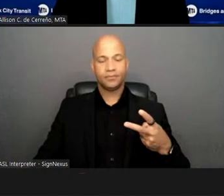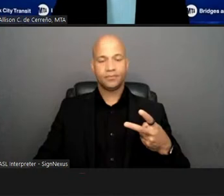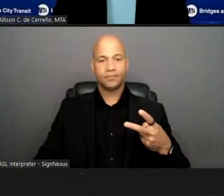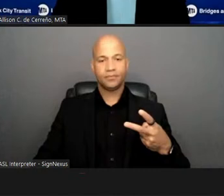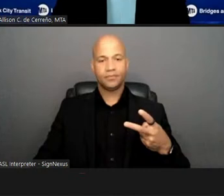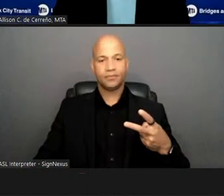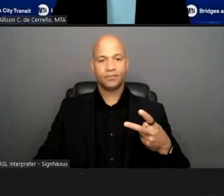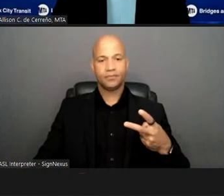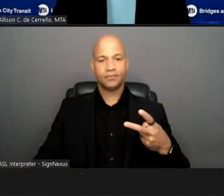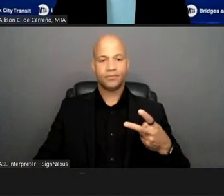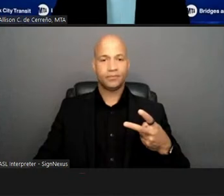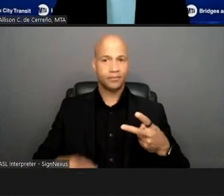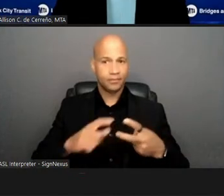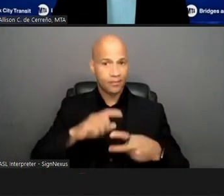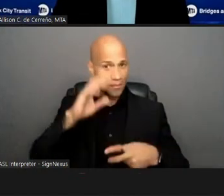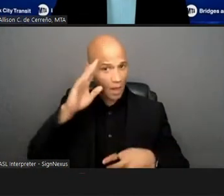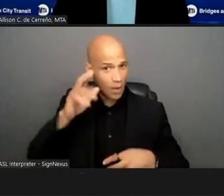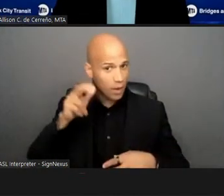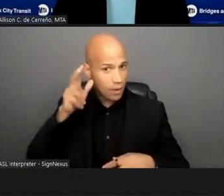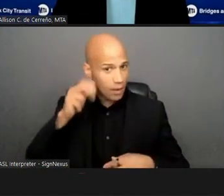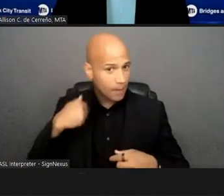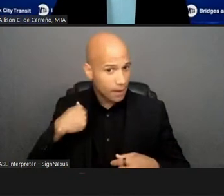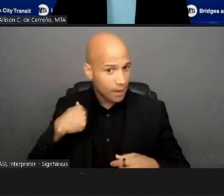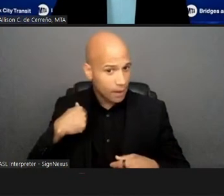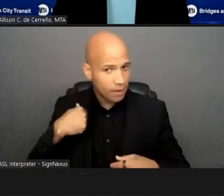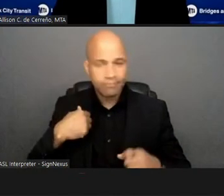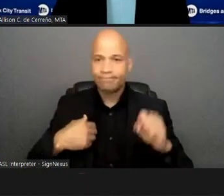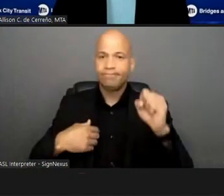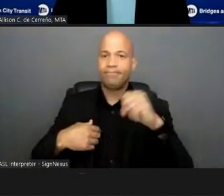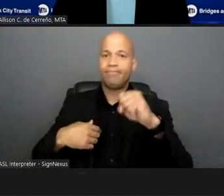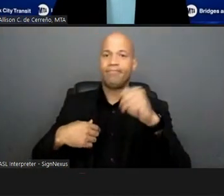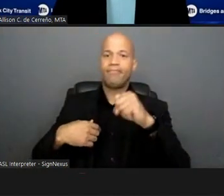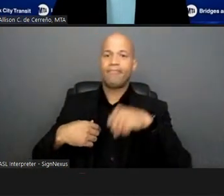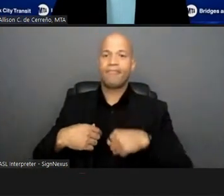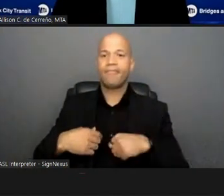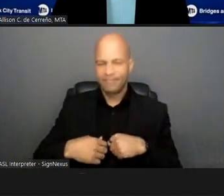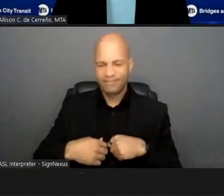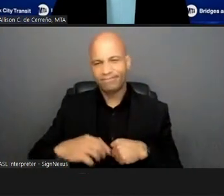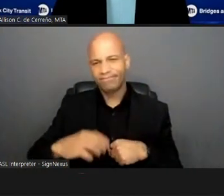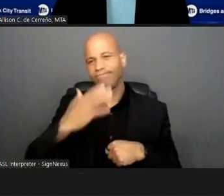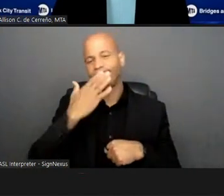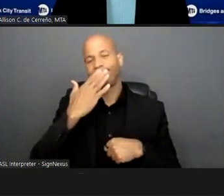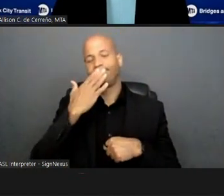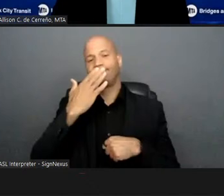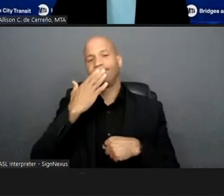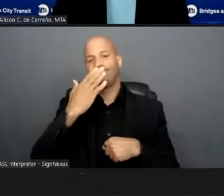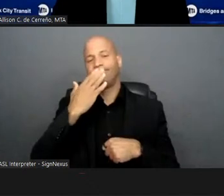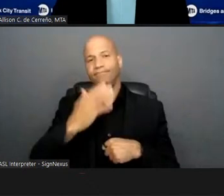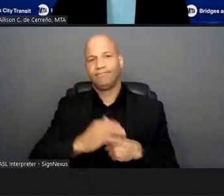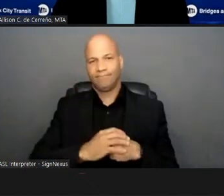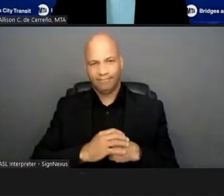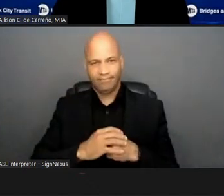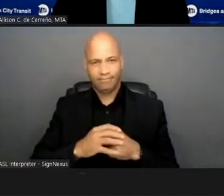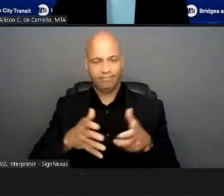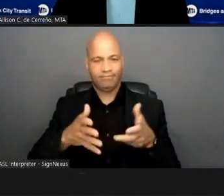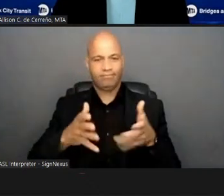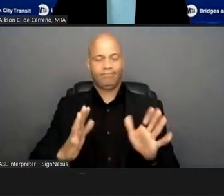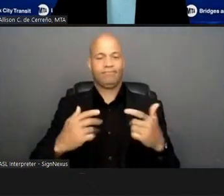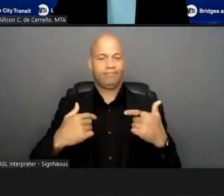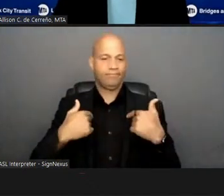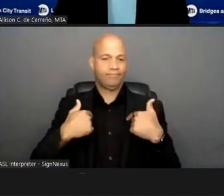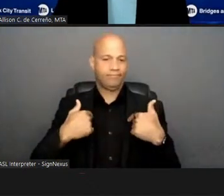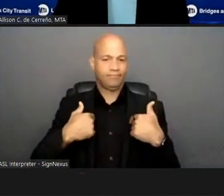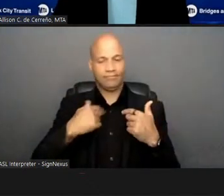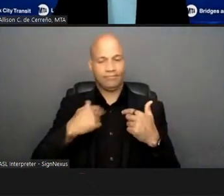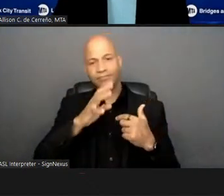hello can you hear me yes we can um okay thank you um for giving me this opportunity to speak I